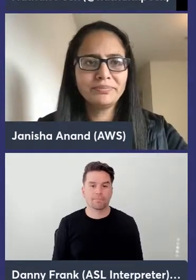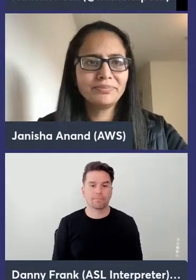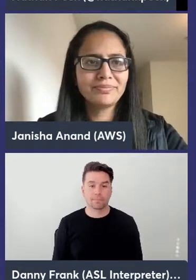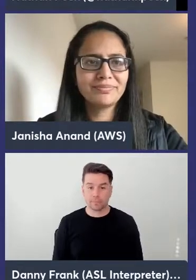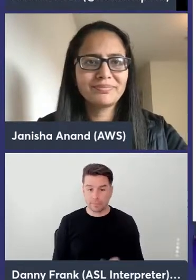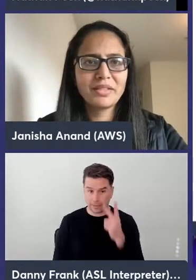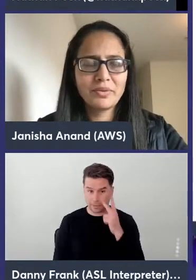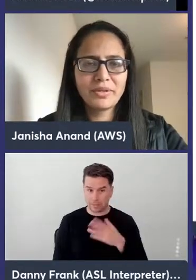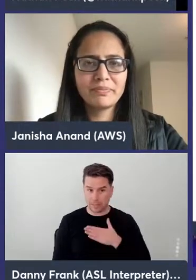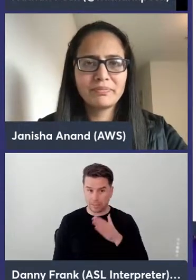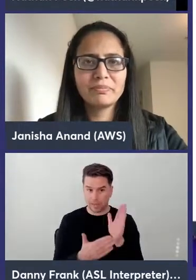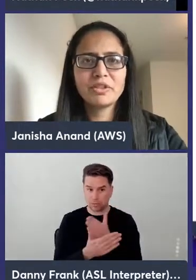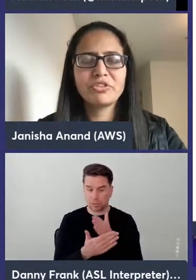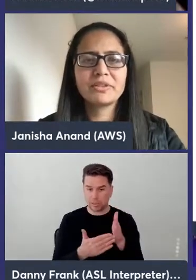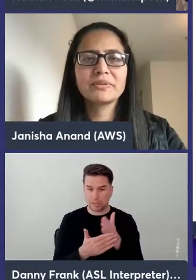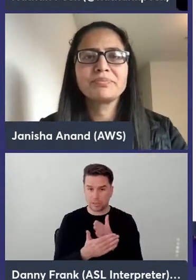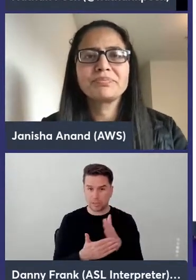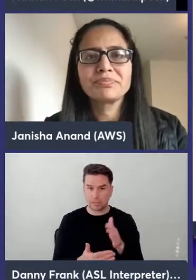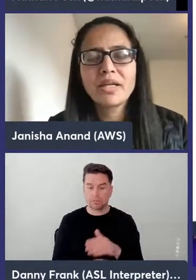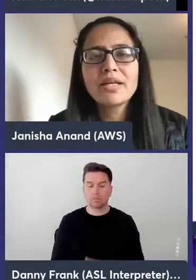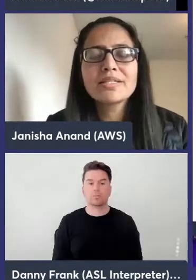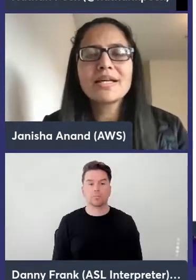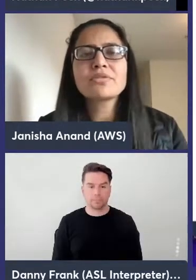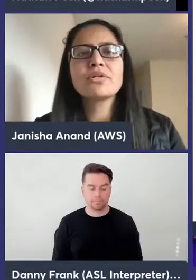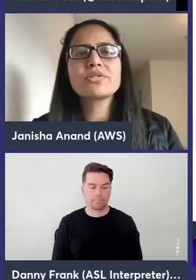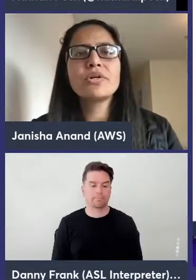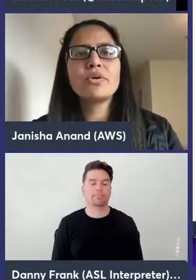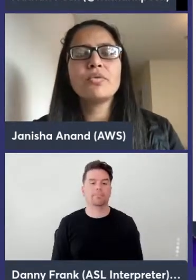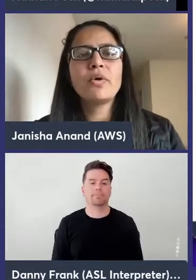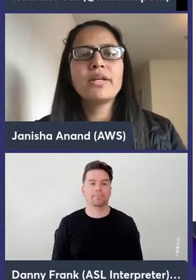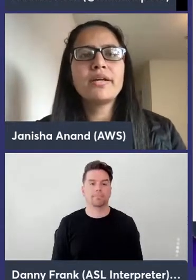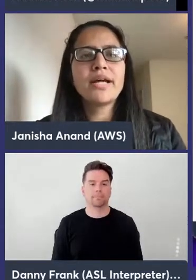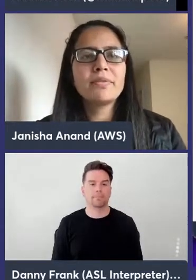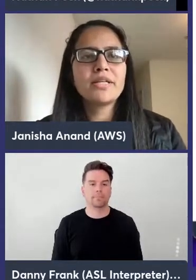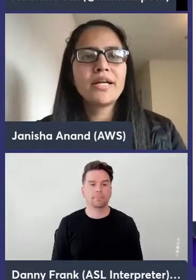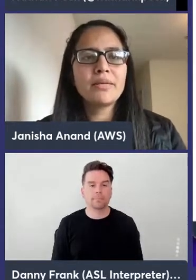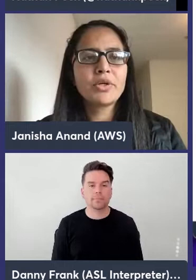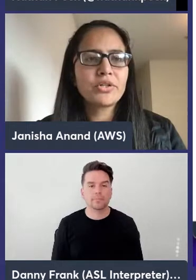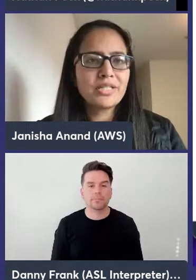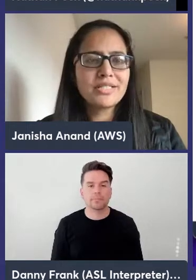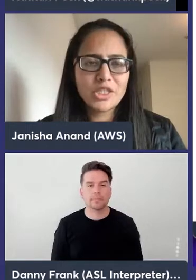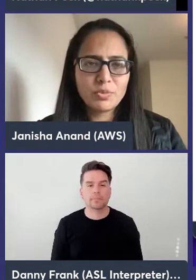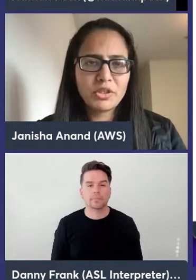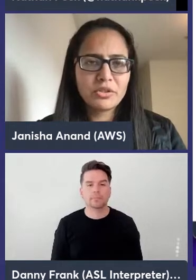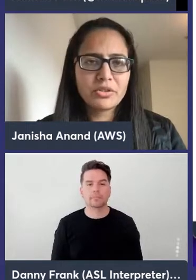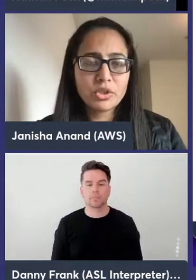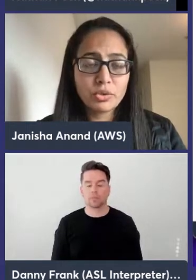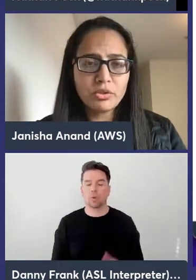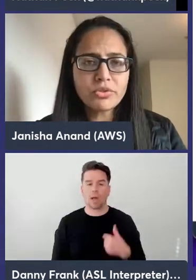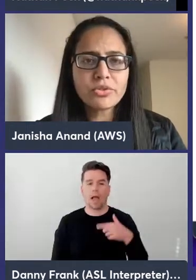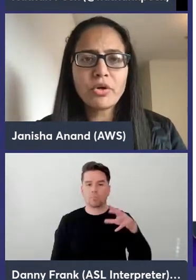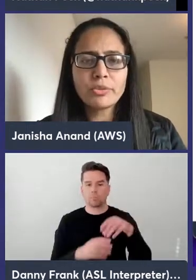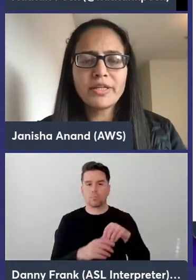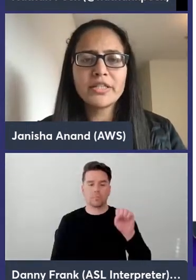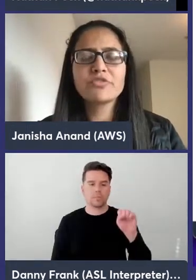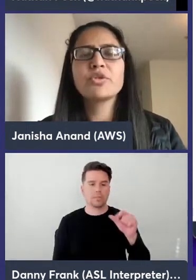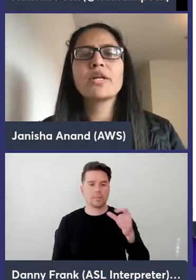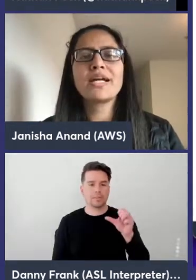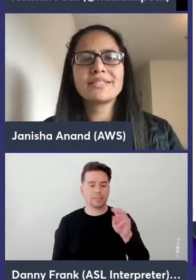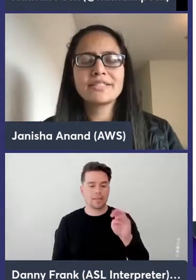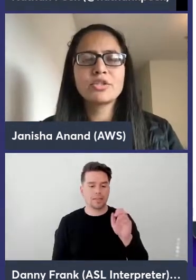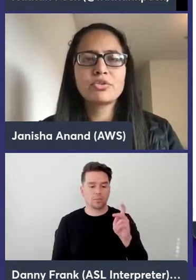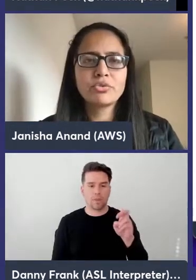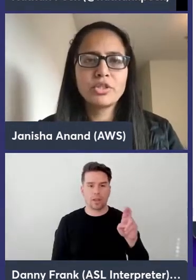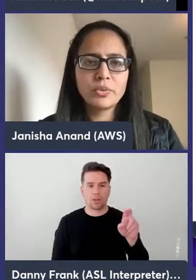now? I'm bringing it up now. There you go. Sounds good. So what I am currently in SageMaker Studio. So Autopilot, if you